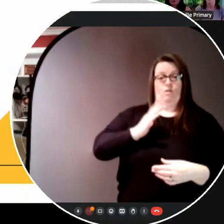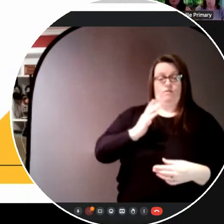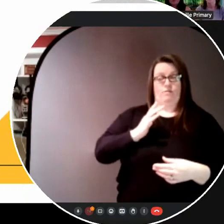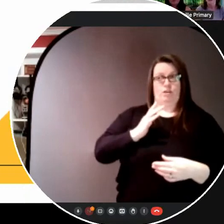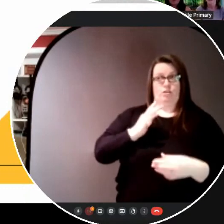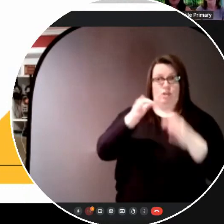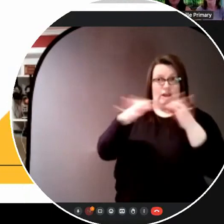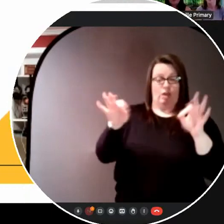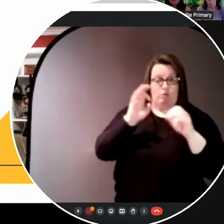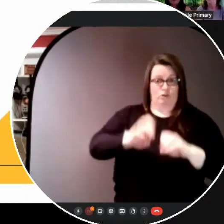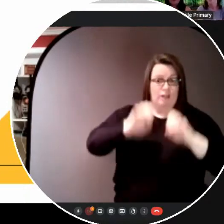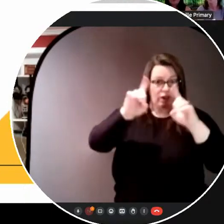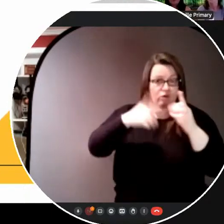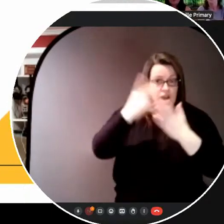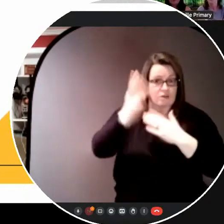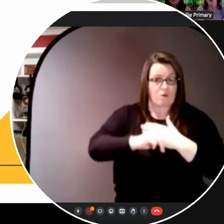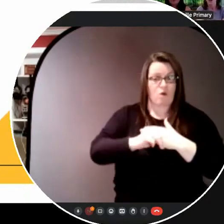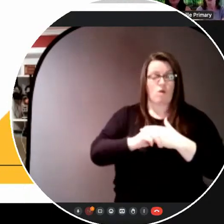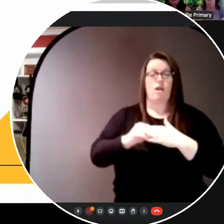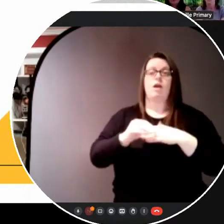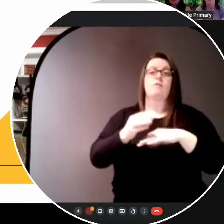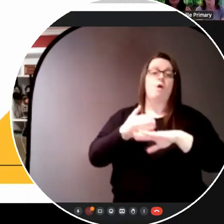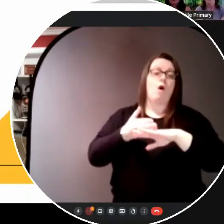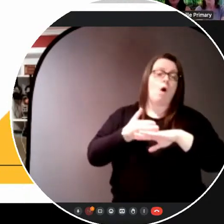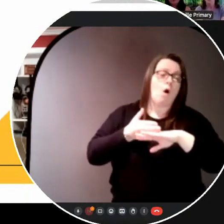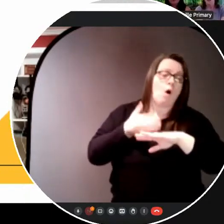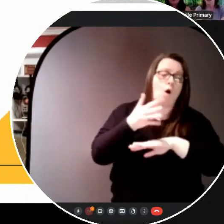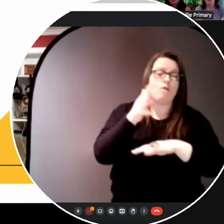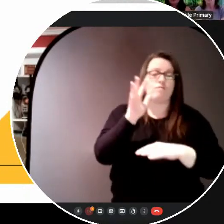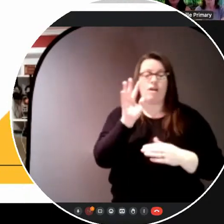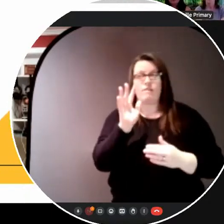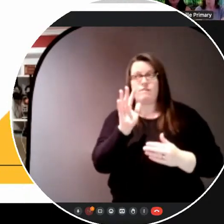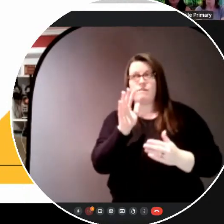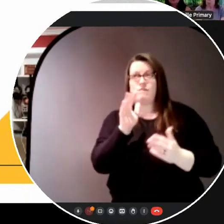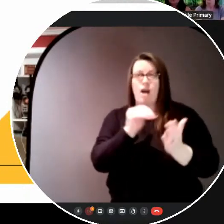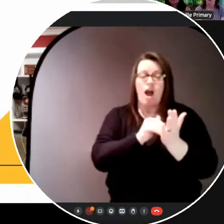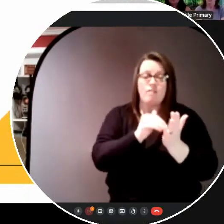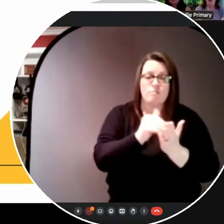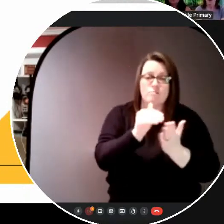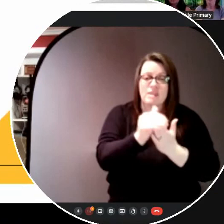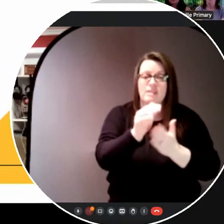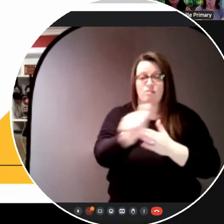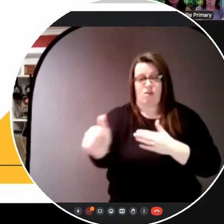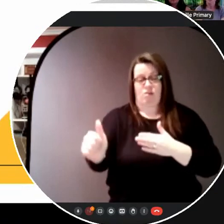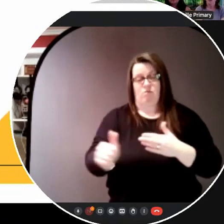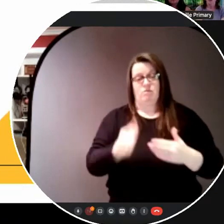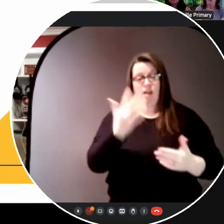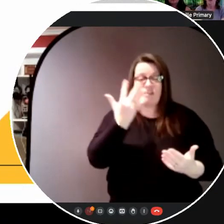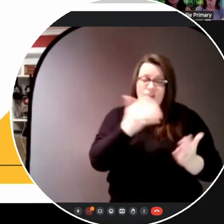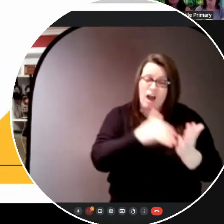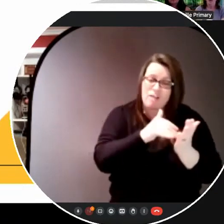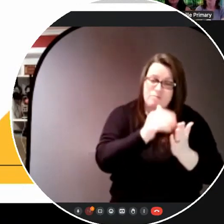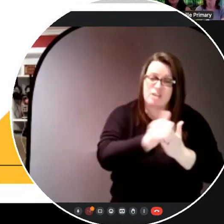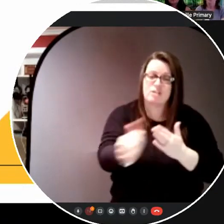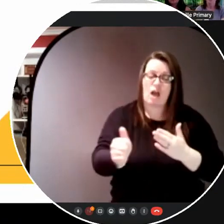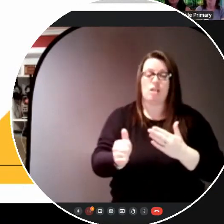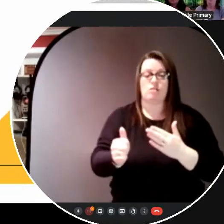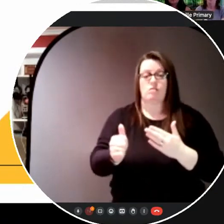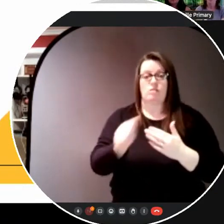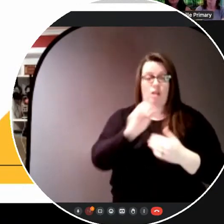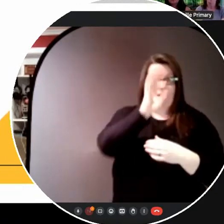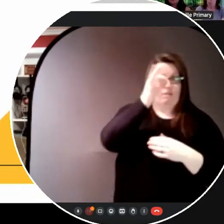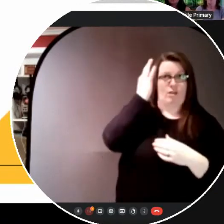where over $5 million is given or is matched between the federal and